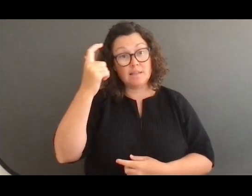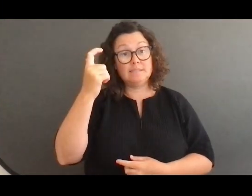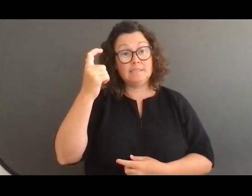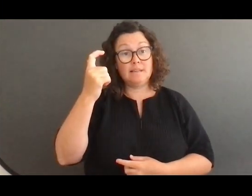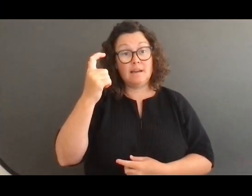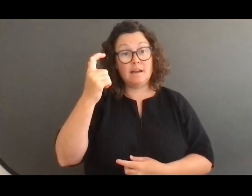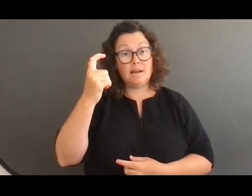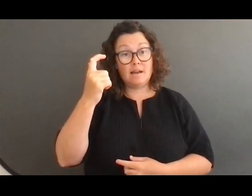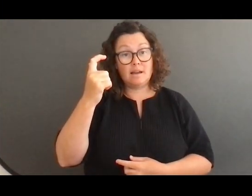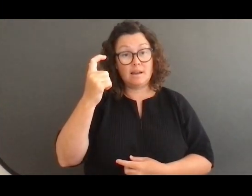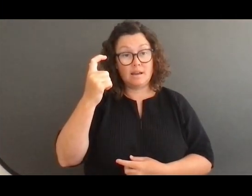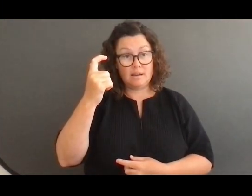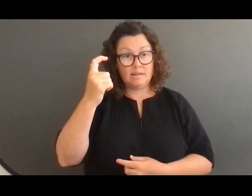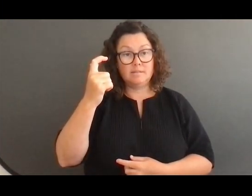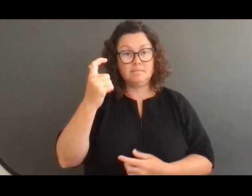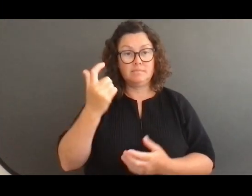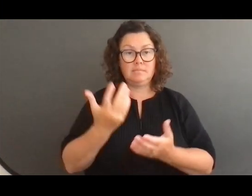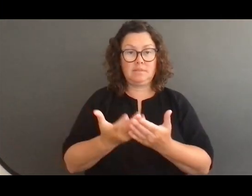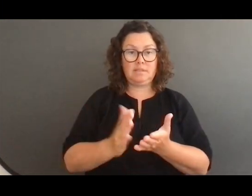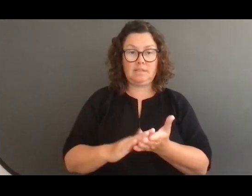was how we get here. Okay.